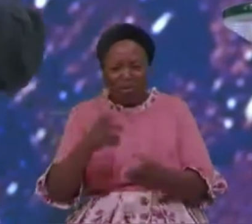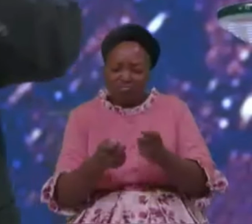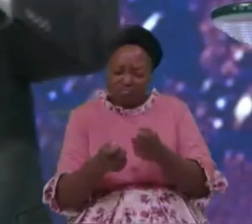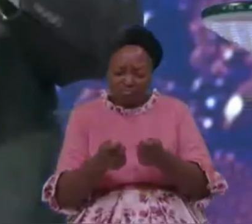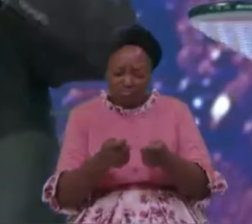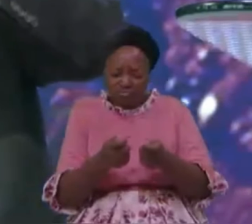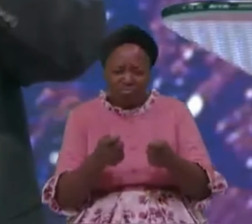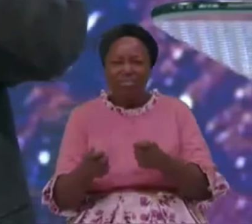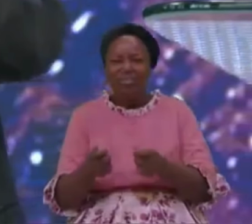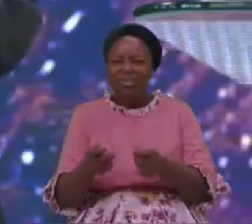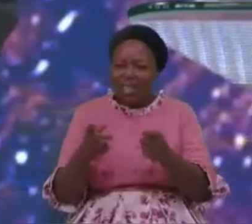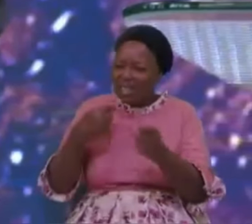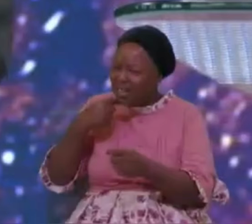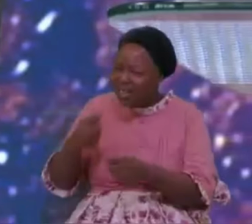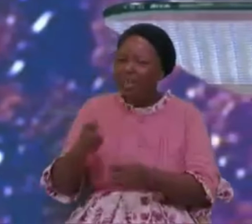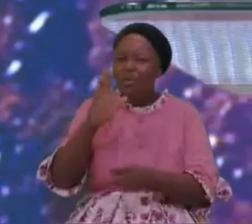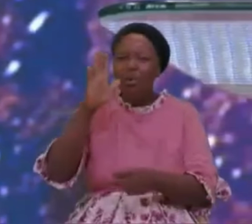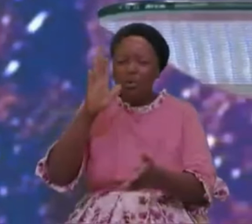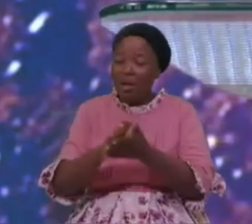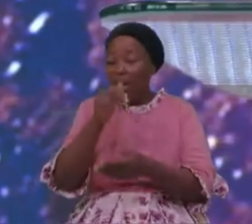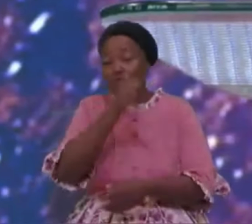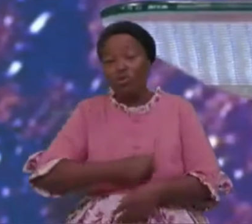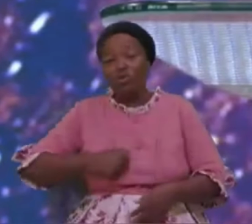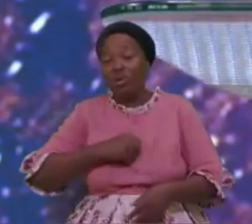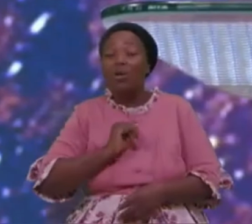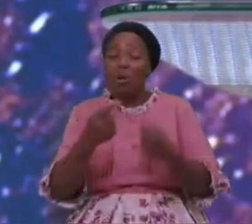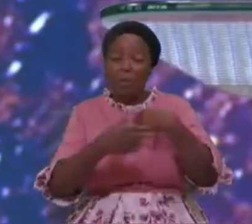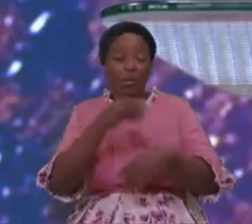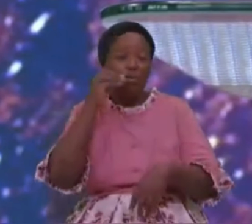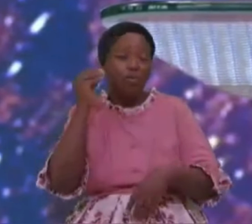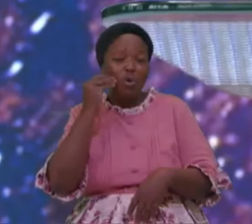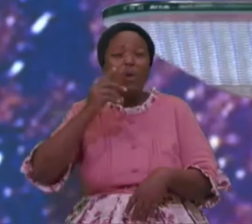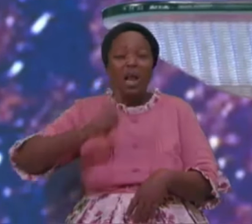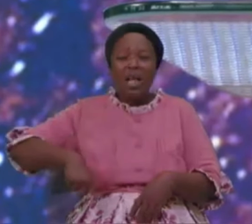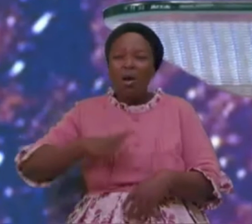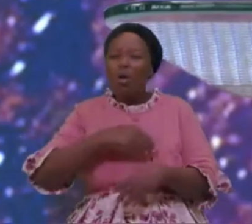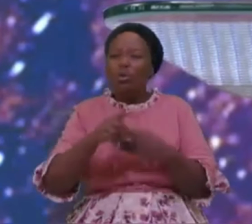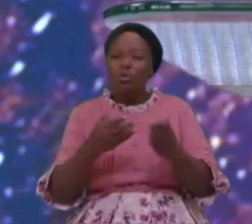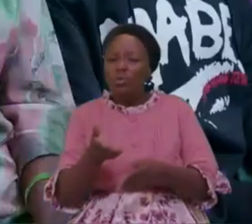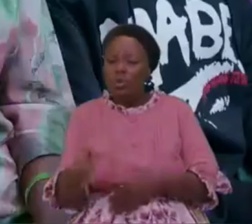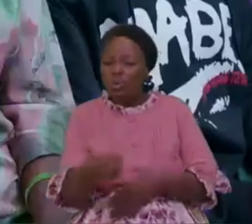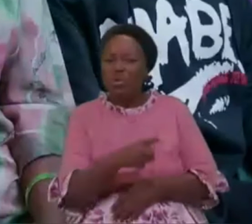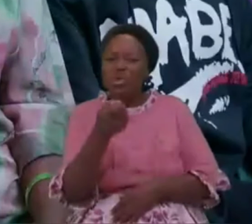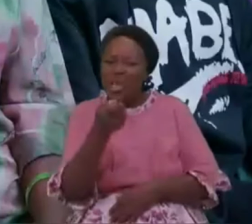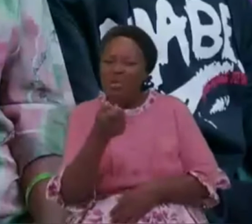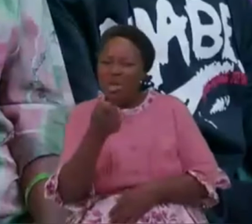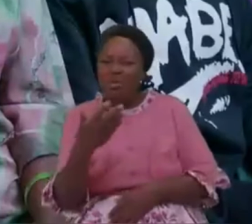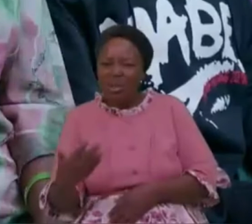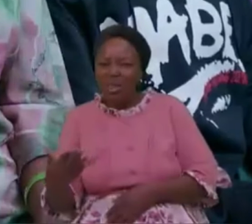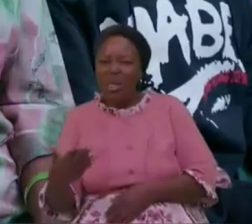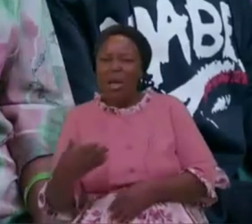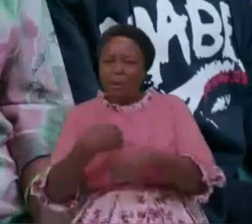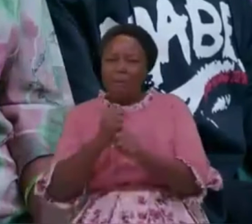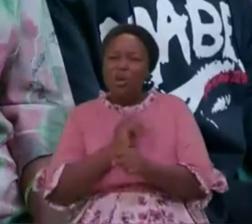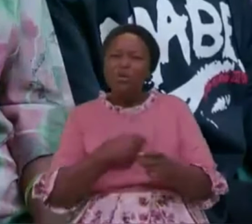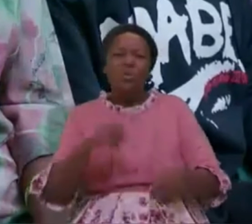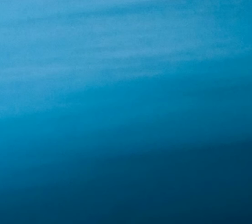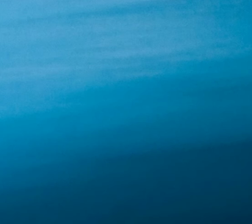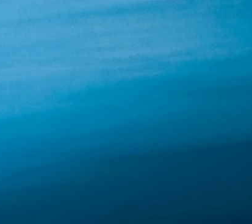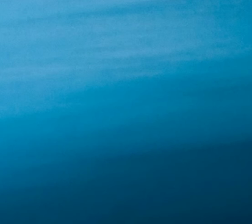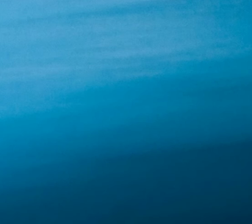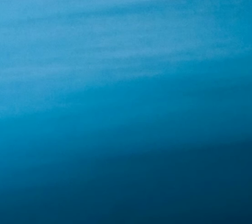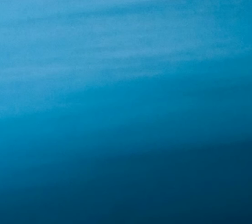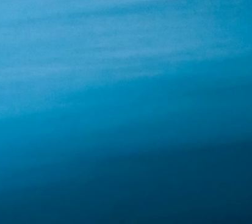late. All those little things, they help us in defining fellowship, in refining fellowship.